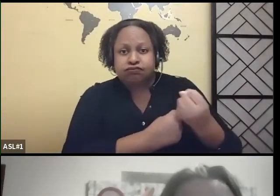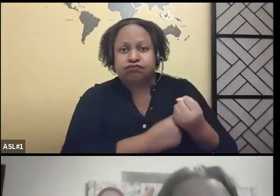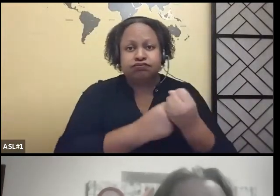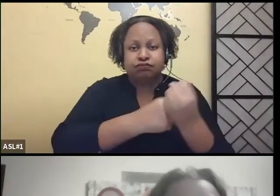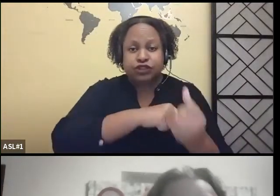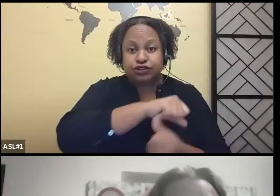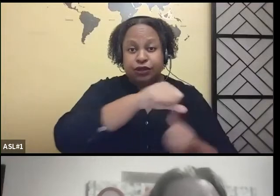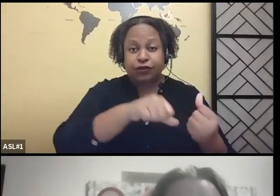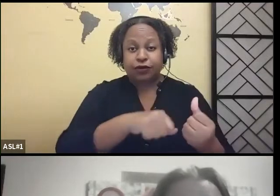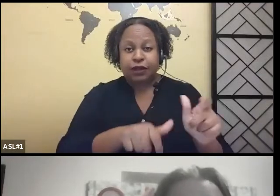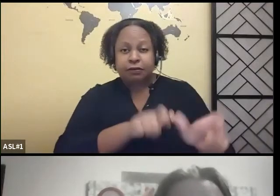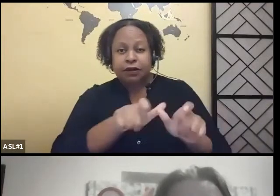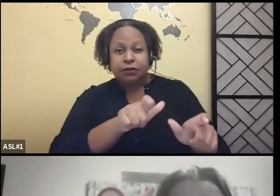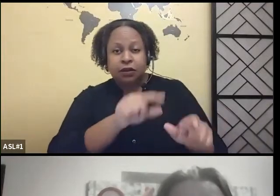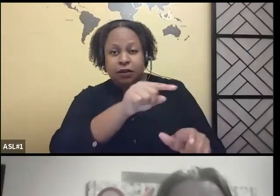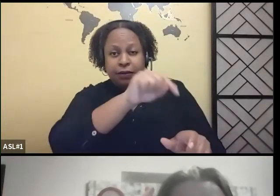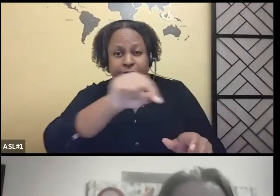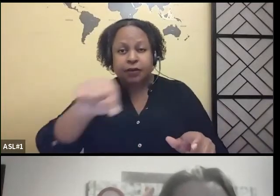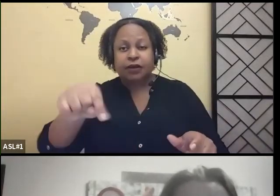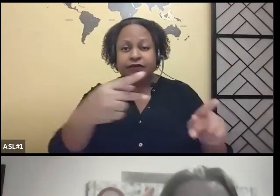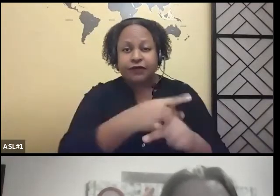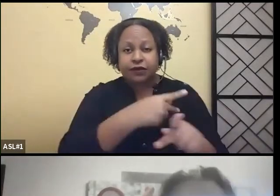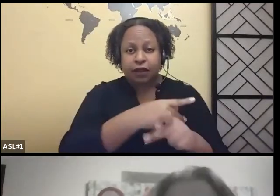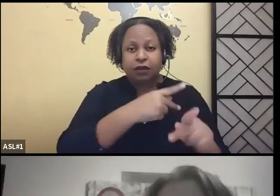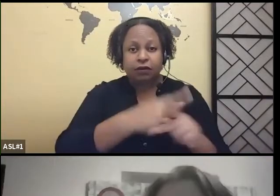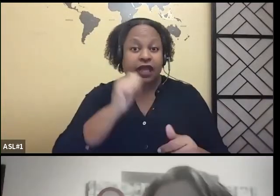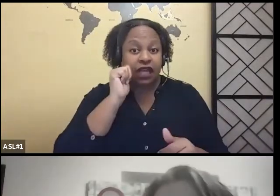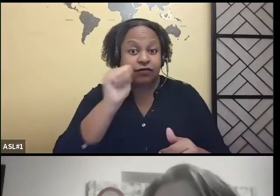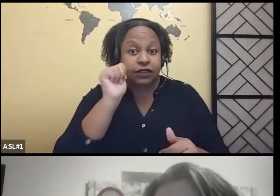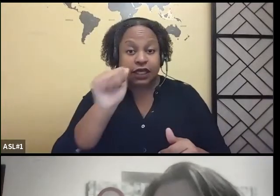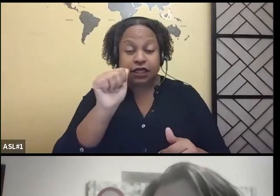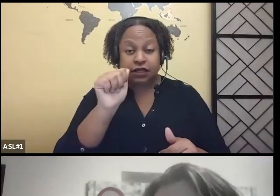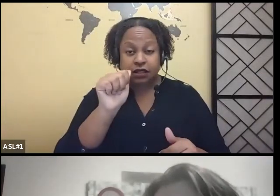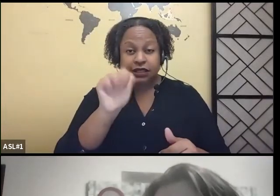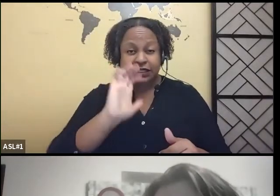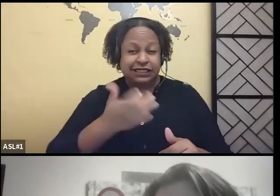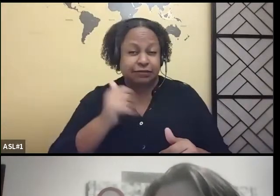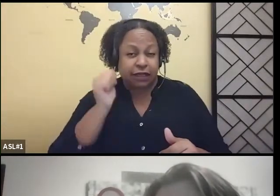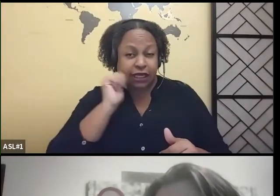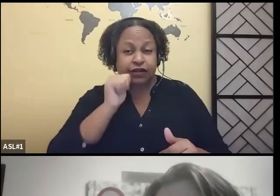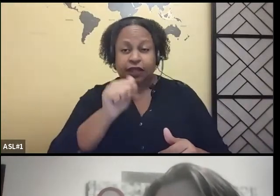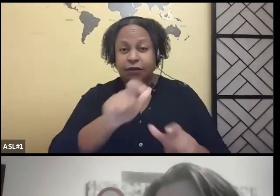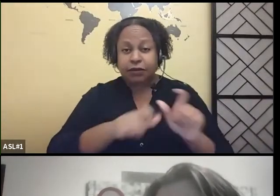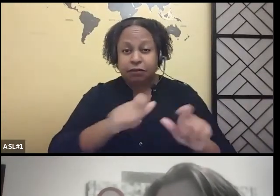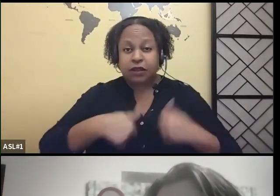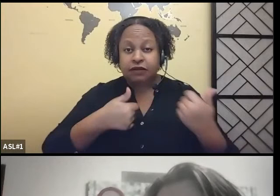figuring out on a daily basis almost how to